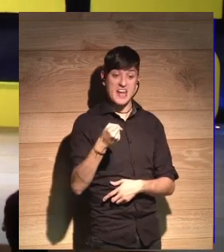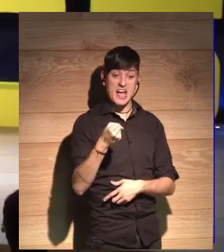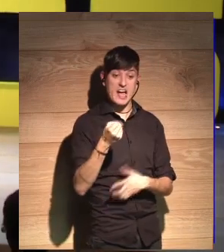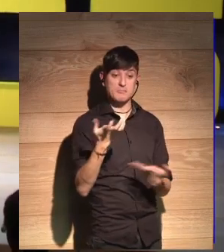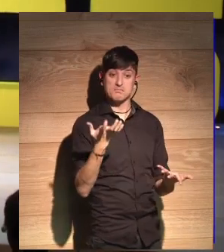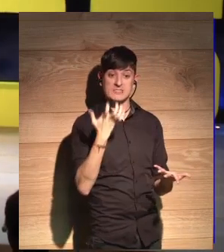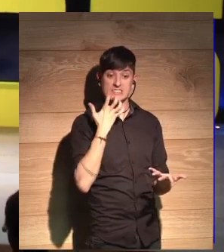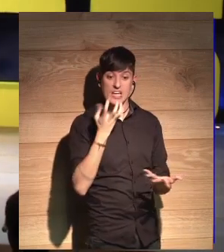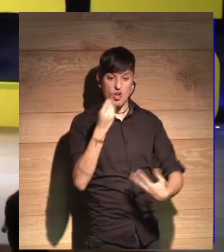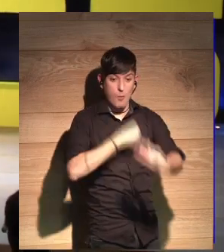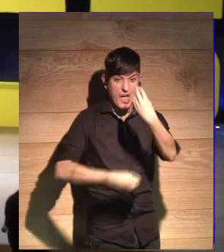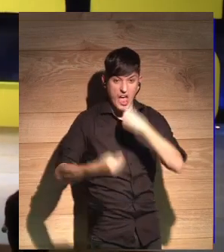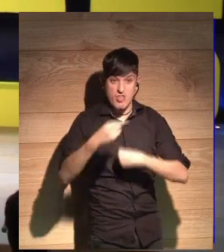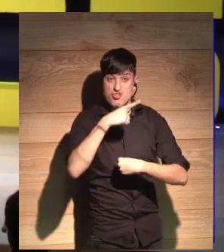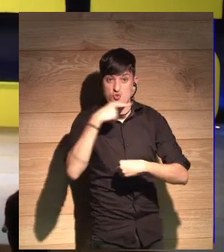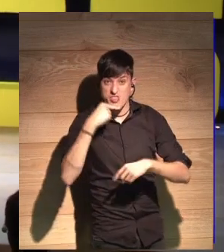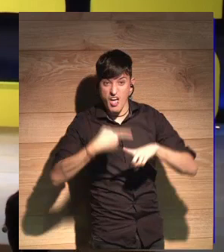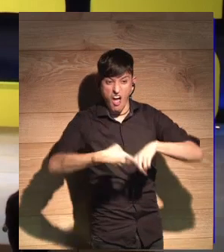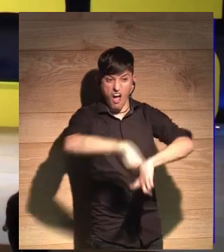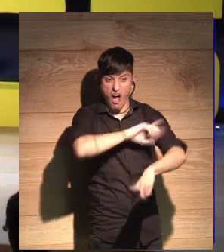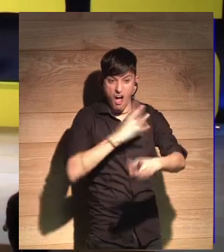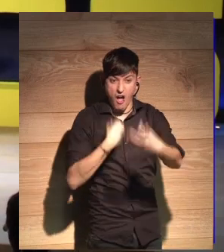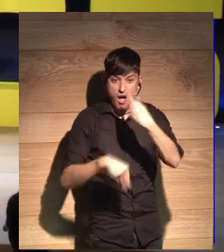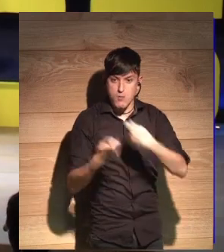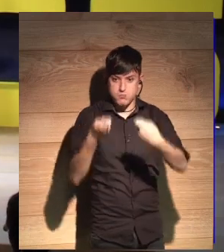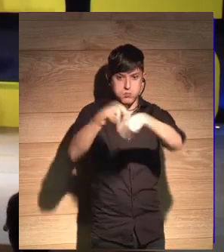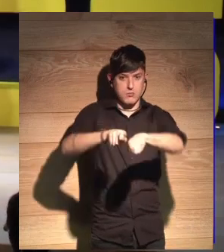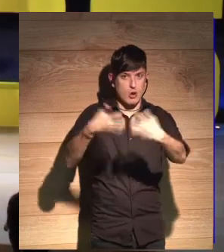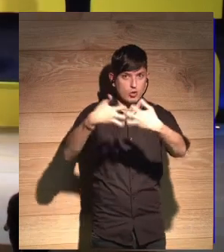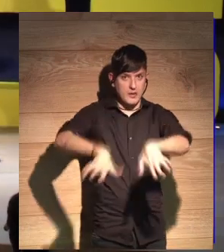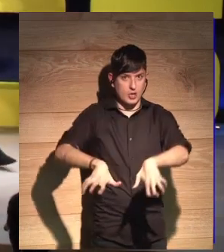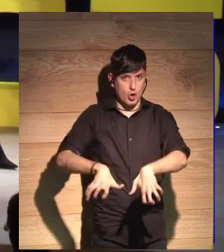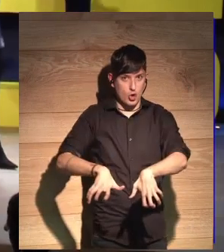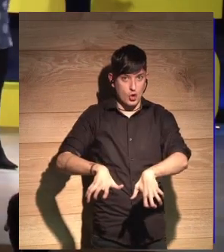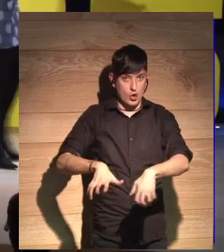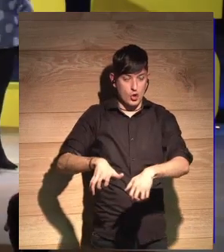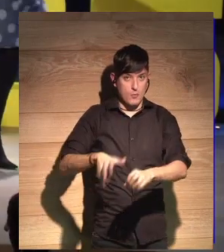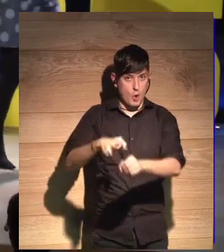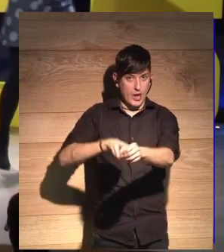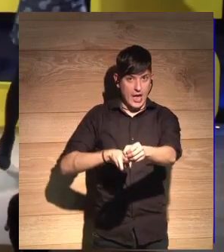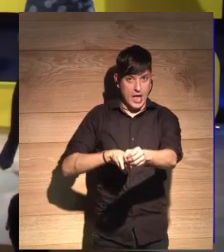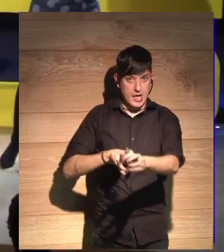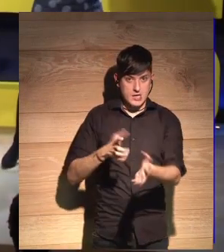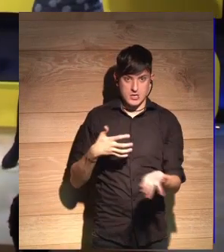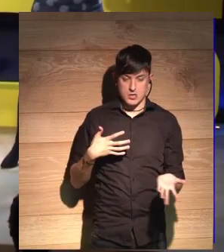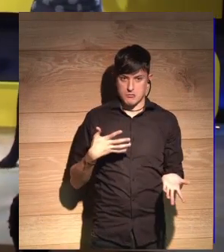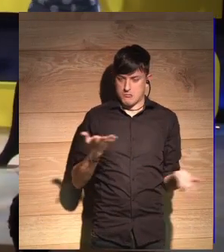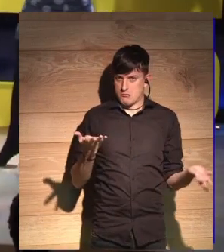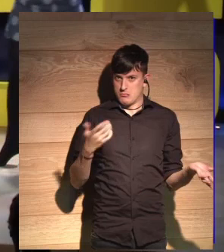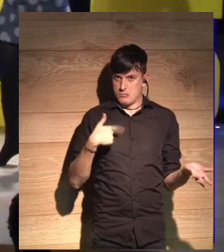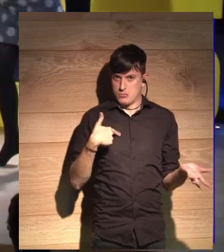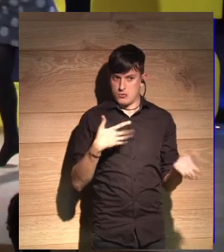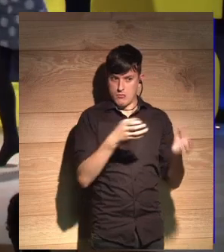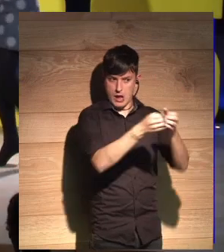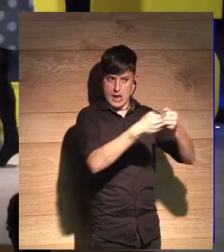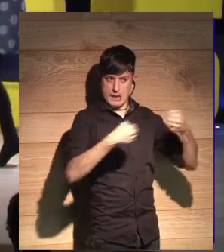And I say, I store my sweets in the dumb cupboard, not the smart fridge. Sweets don't need to be refrigerated usually. Then they say,